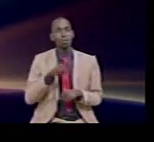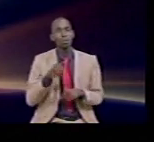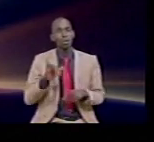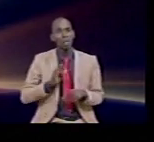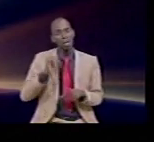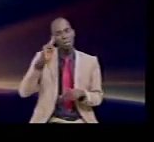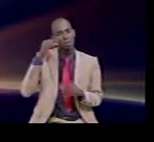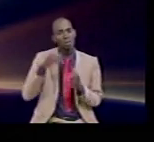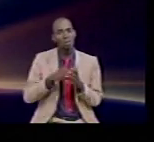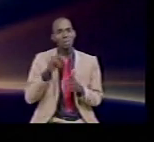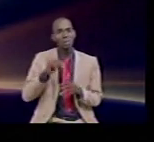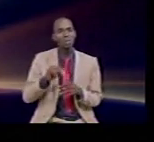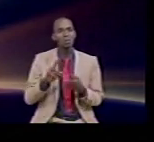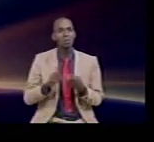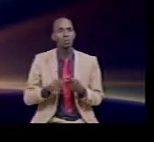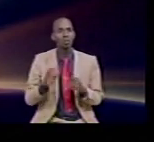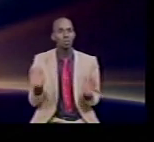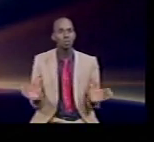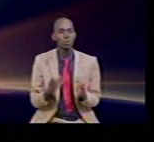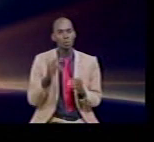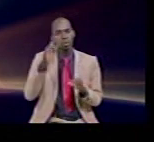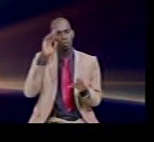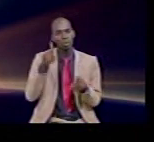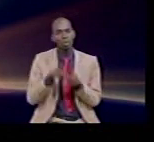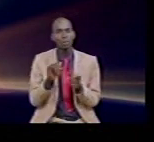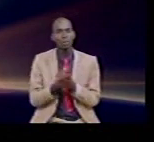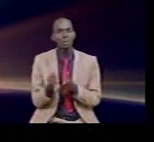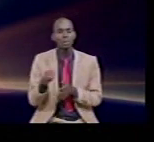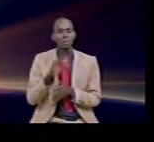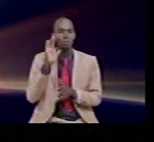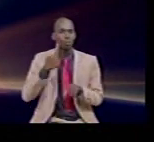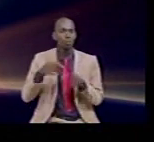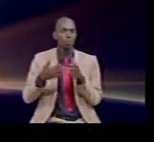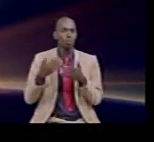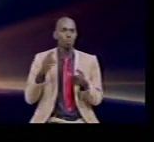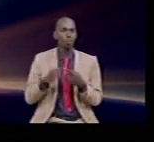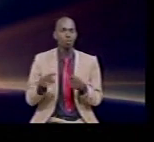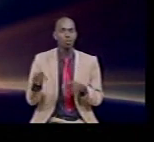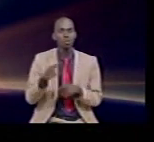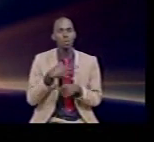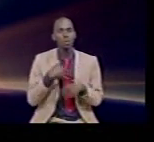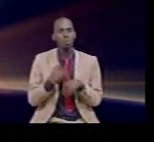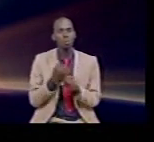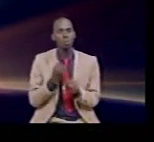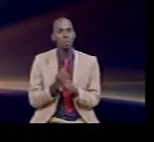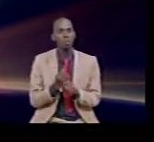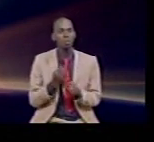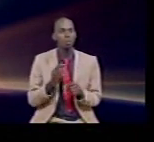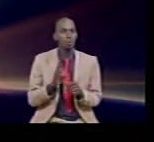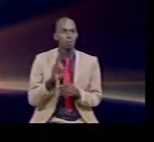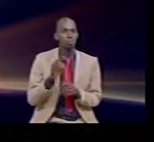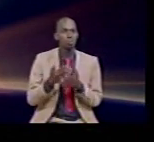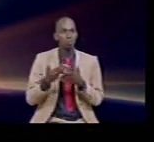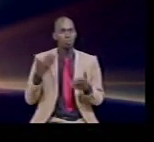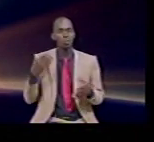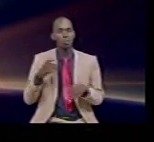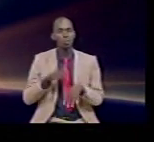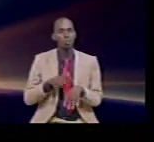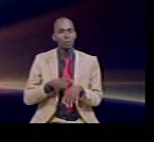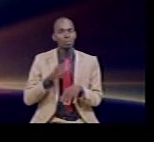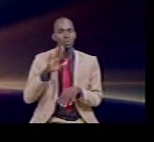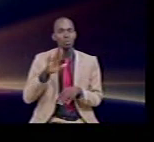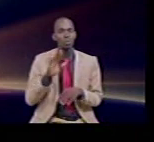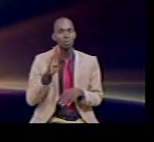to exhort the brethren, that they would go before unto you and make up beforehand your bounty, whereof ye had